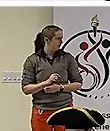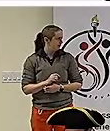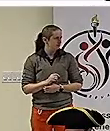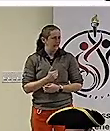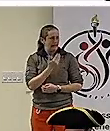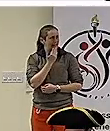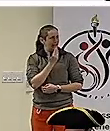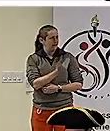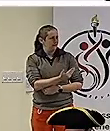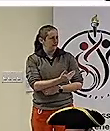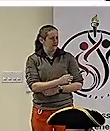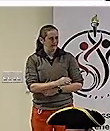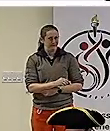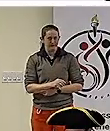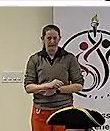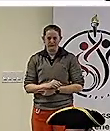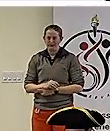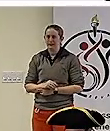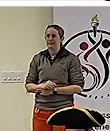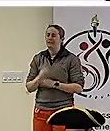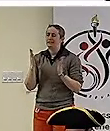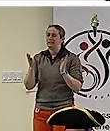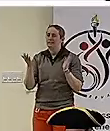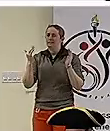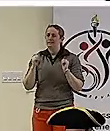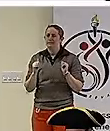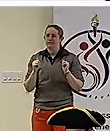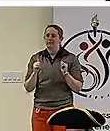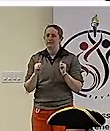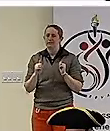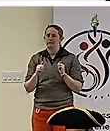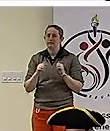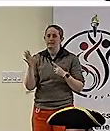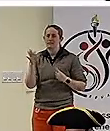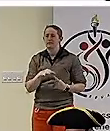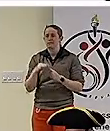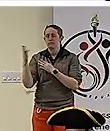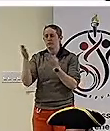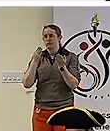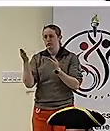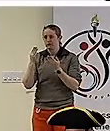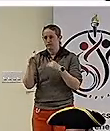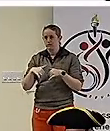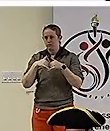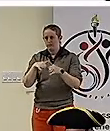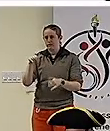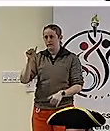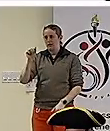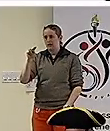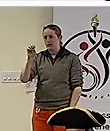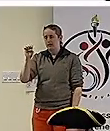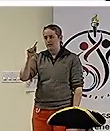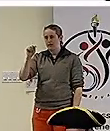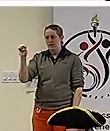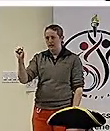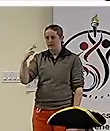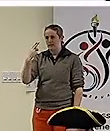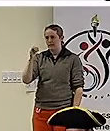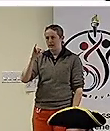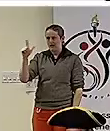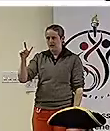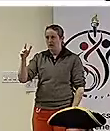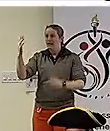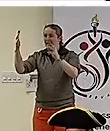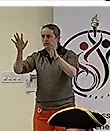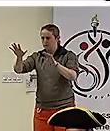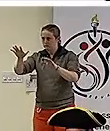Thank you. Next, we are presenting the Exceptional Service Award to Annette Hill. Annette, oh, I like the cheering.